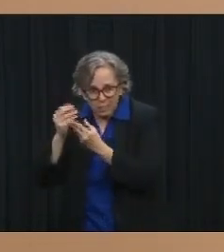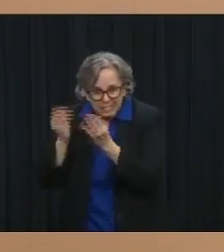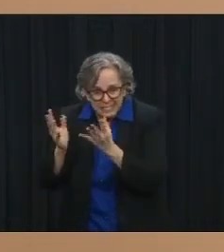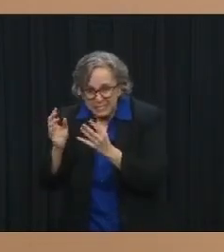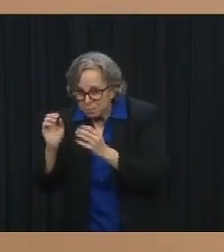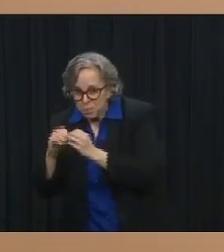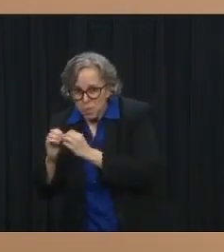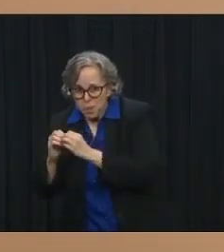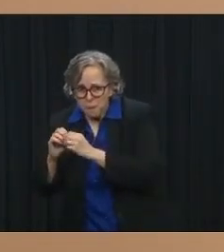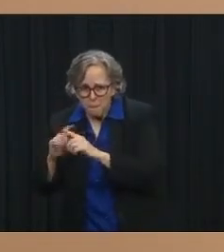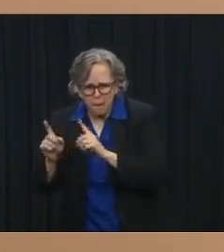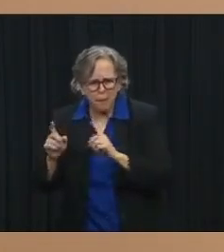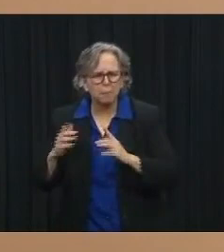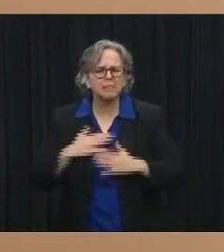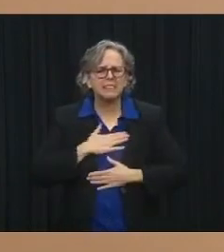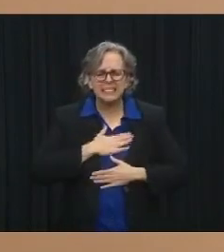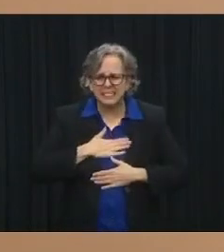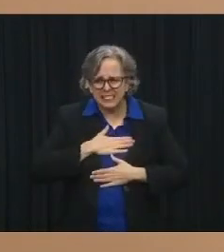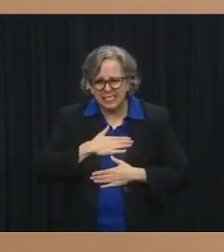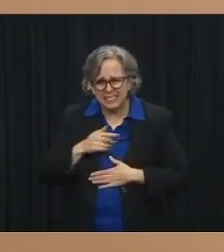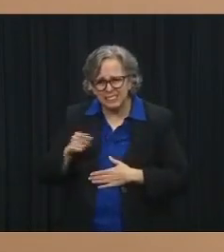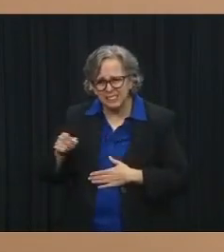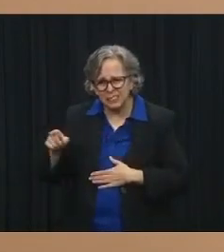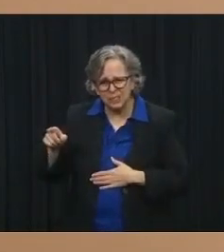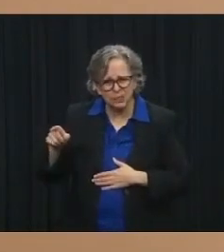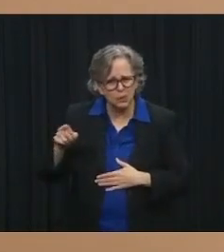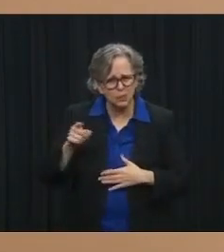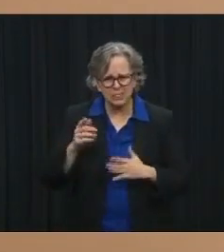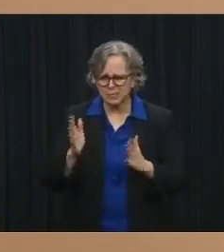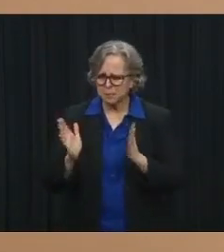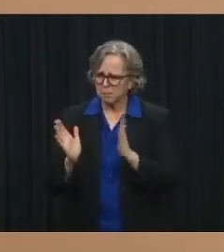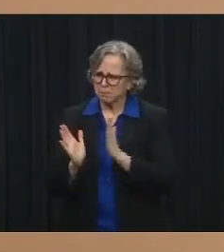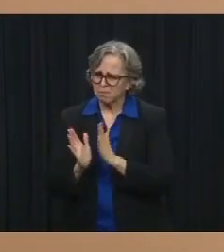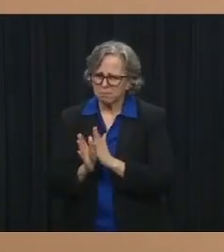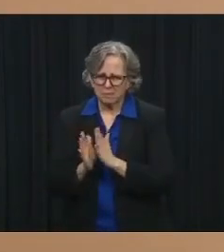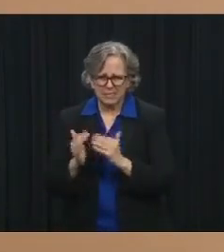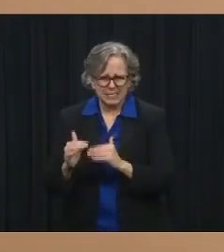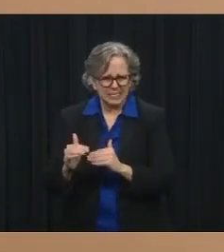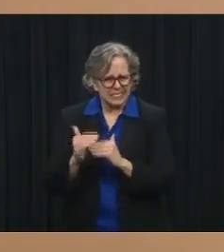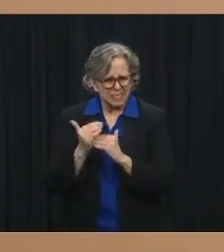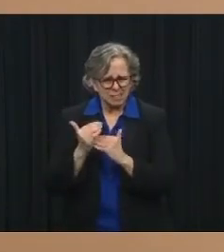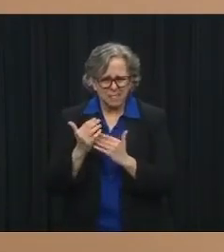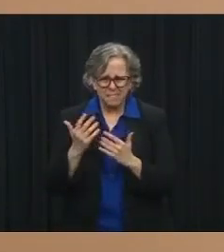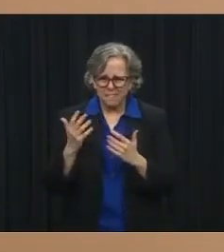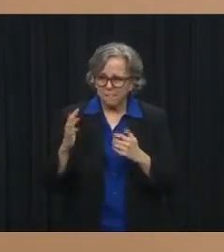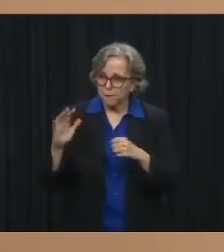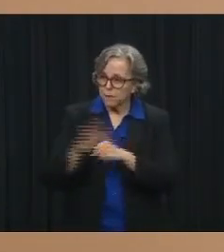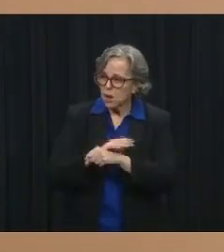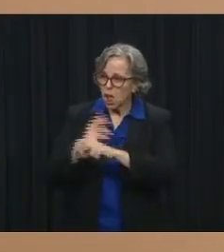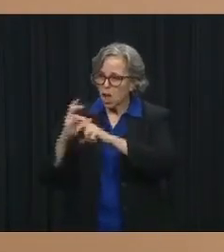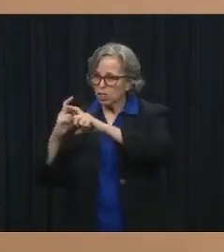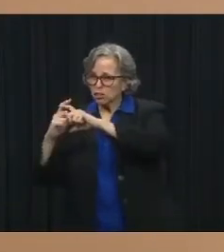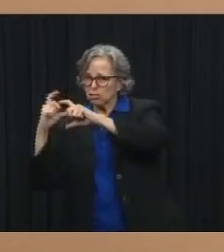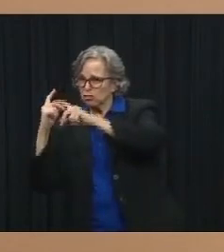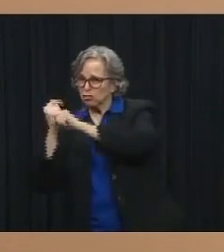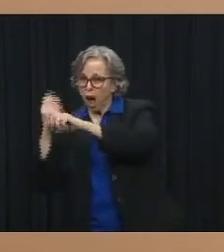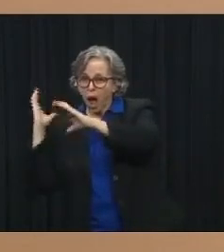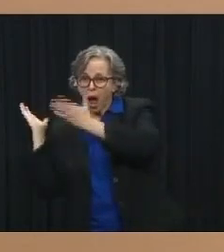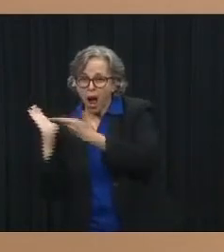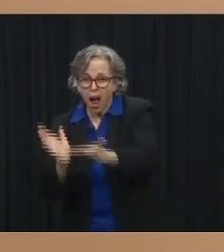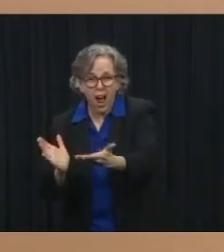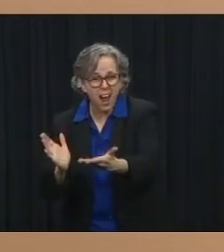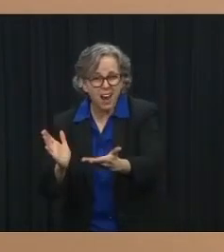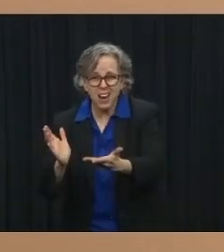don't be surprised. We're talking small boxes. We're not talking truckloads of PPE. That is the truth. That is